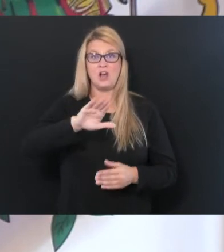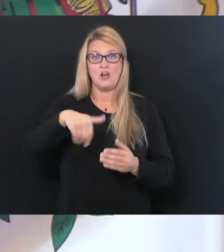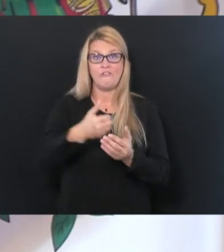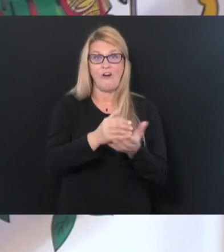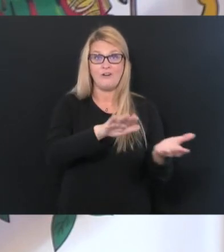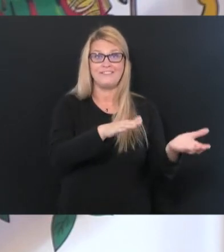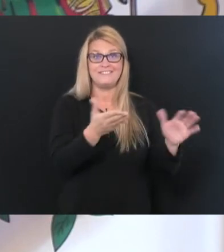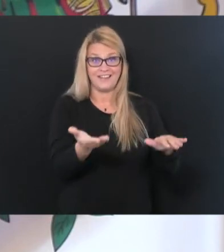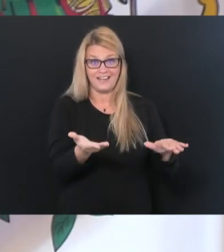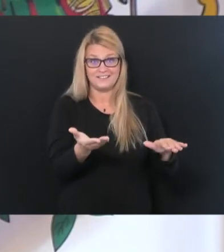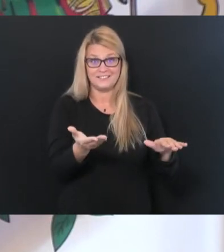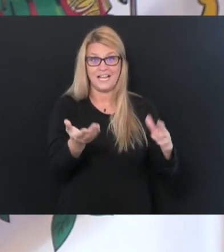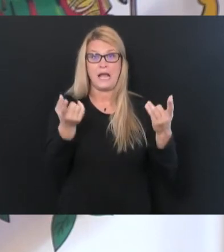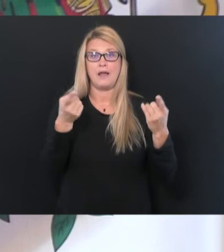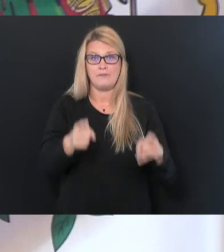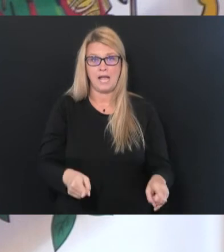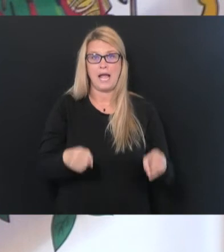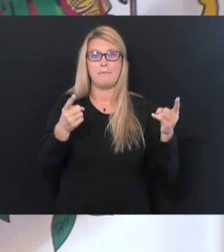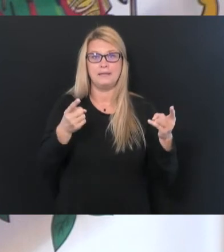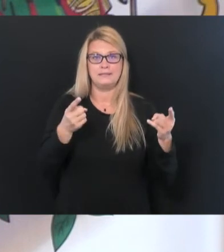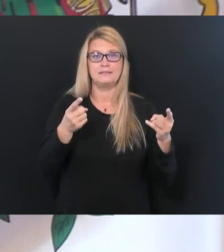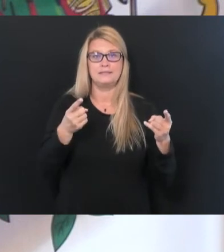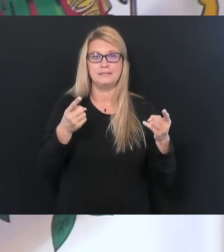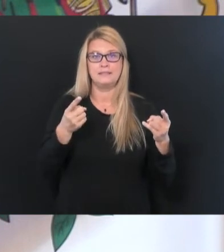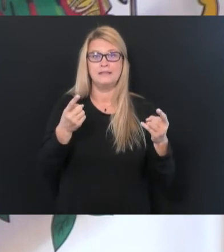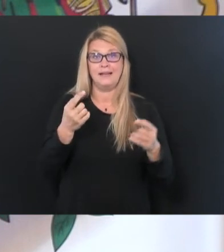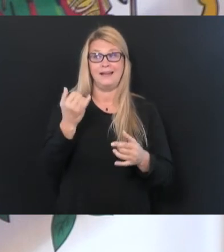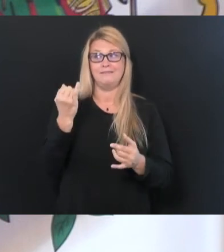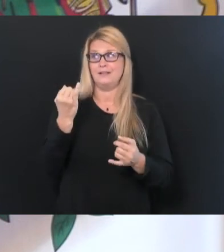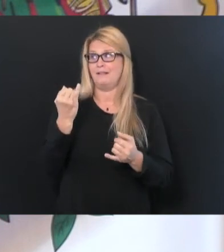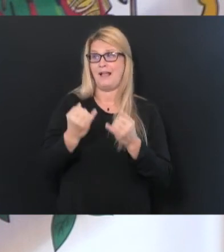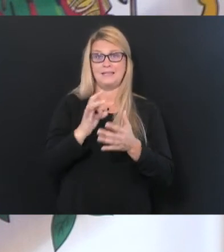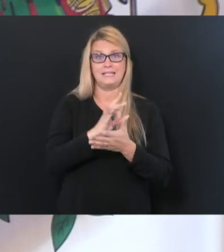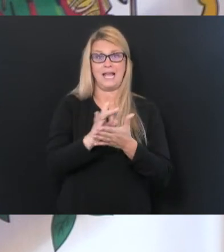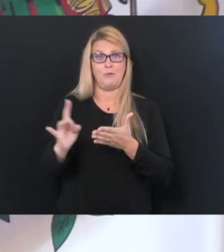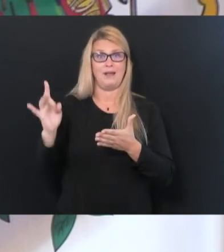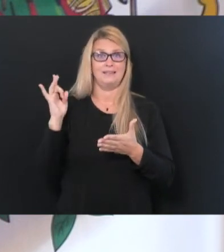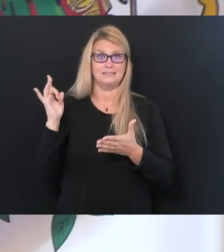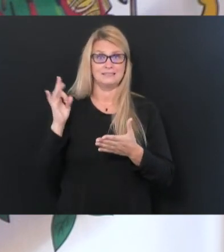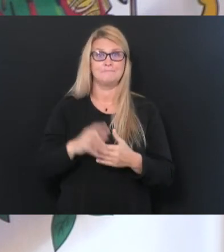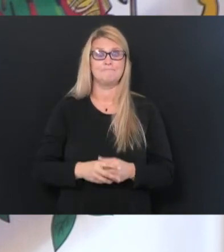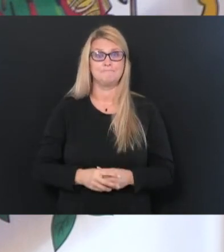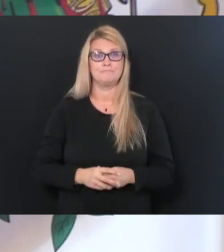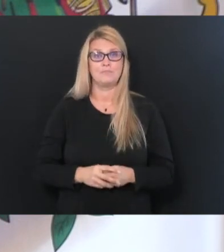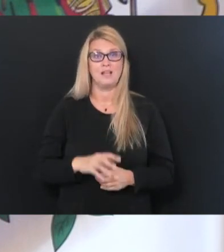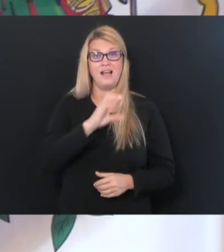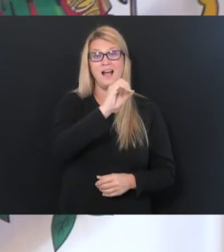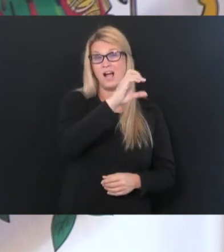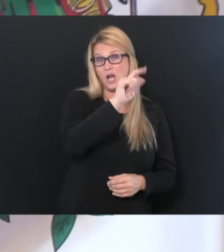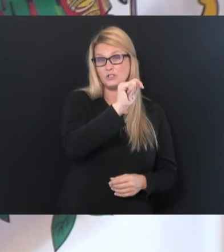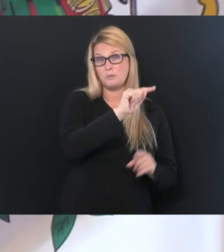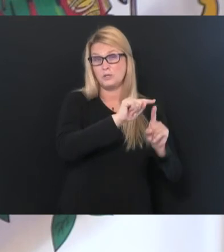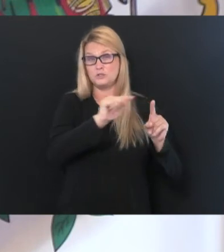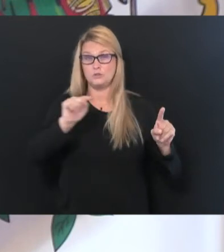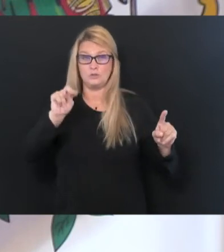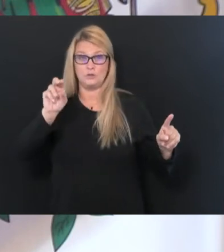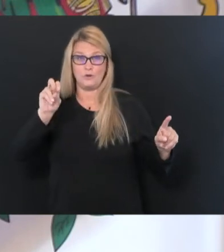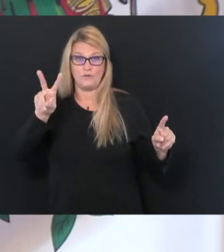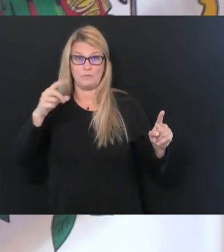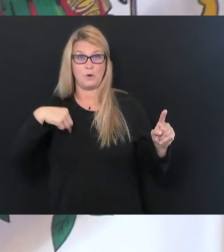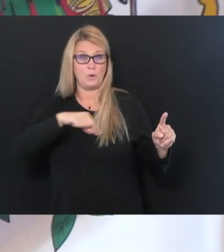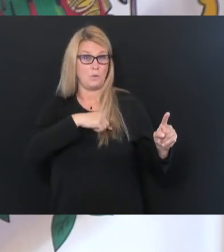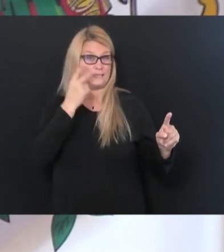in West Virginia have occurred in the last 8 weeks. From October to November, West Virginia saw an